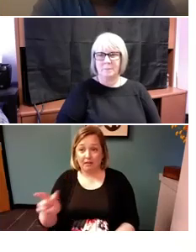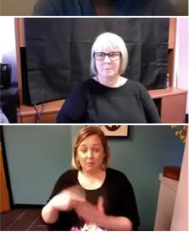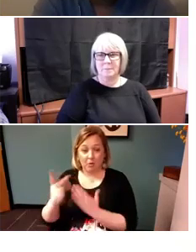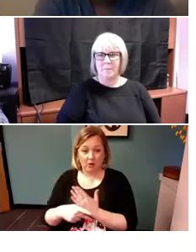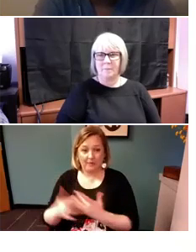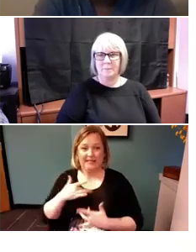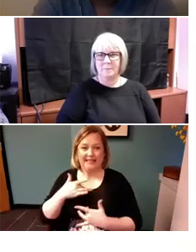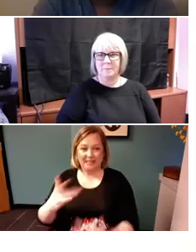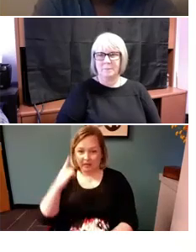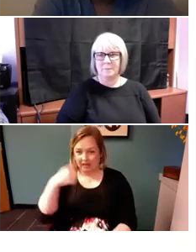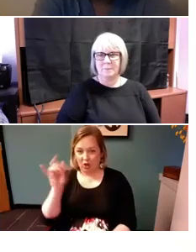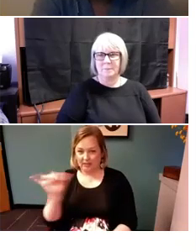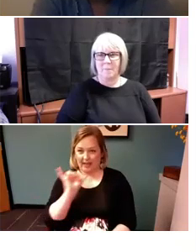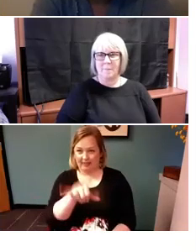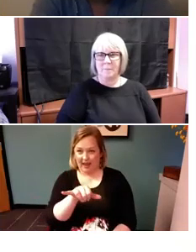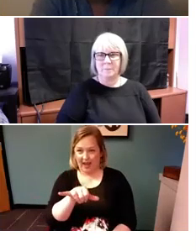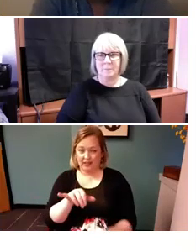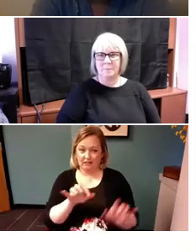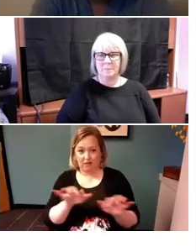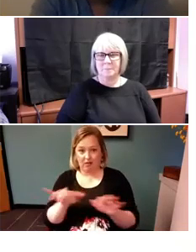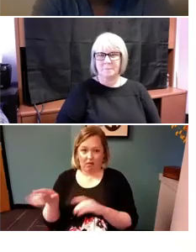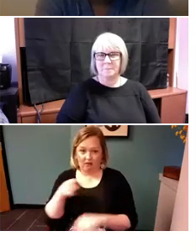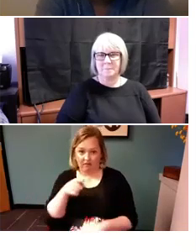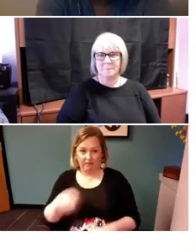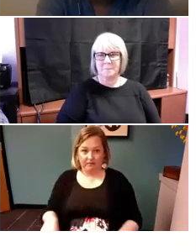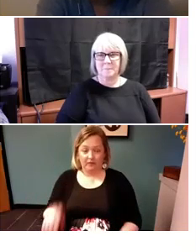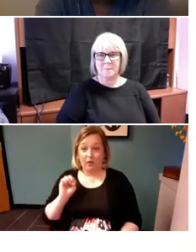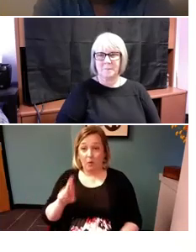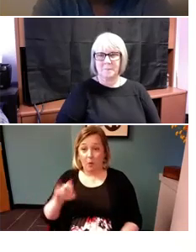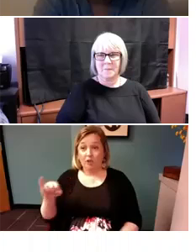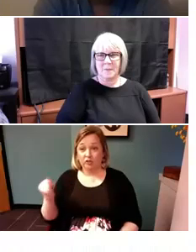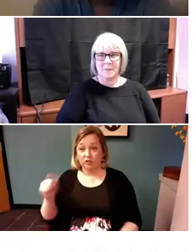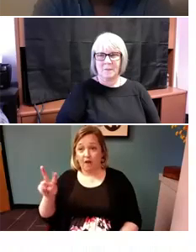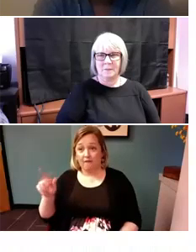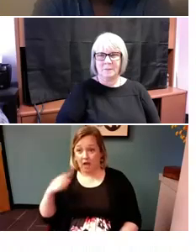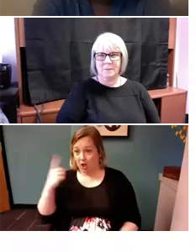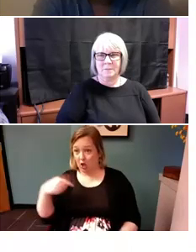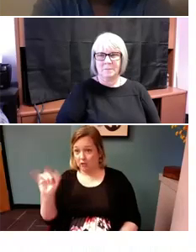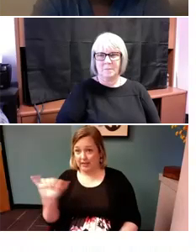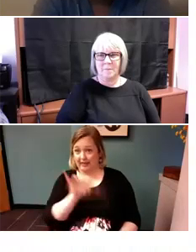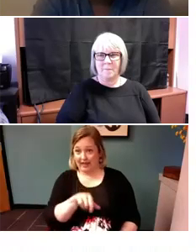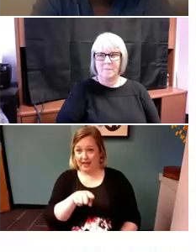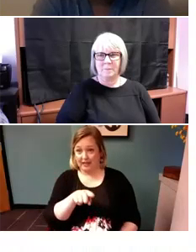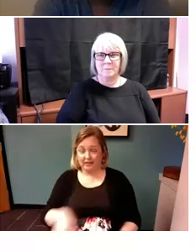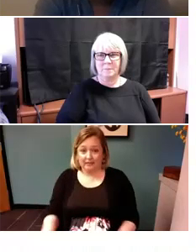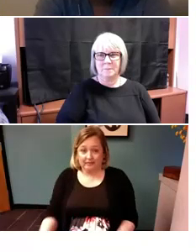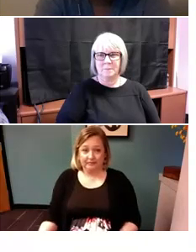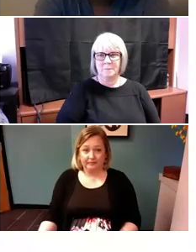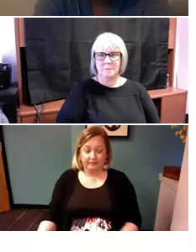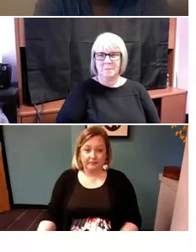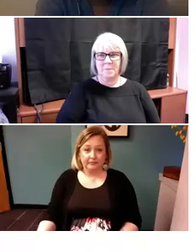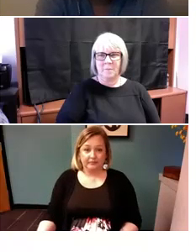blah program.py, or if we are running Java programs, we run Java space program